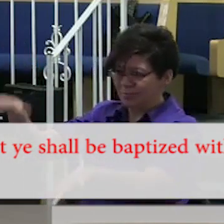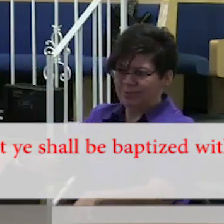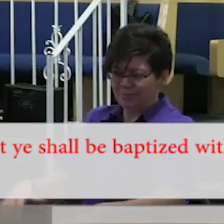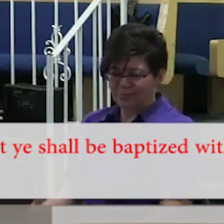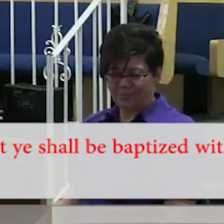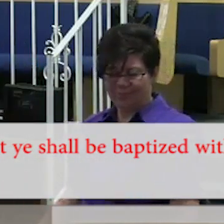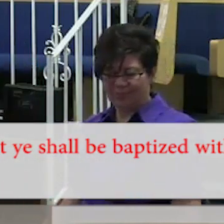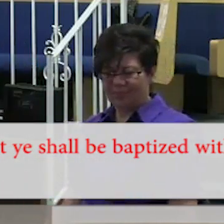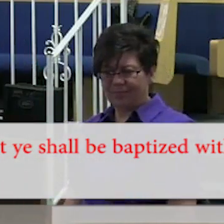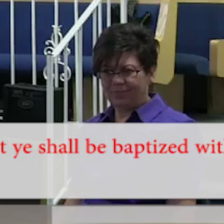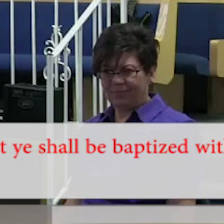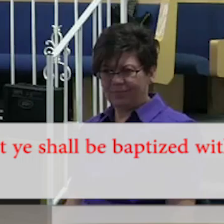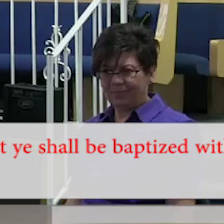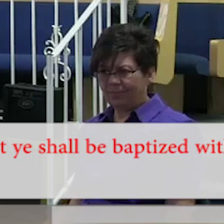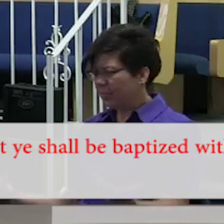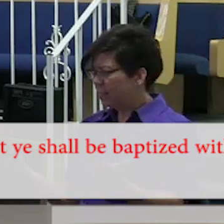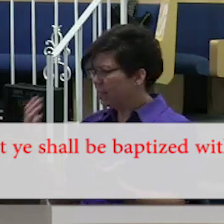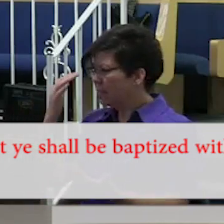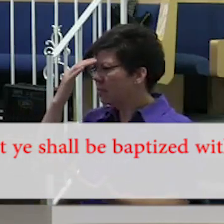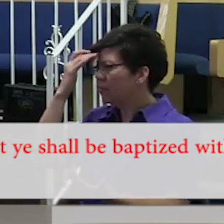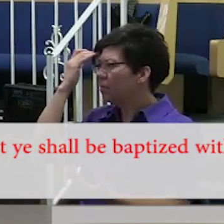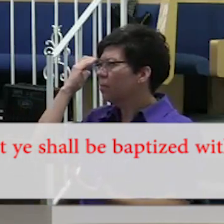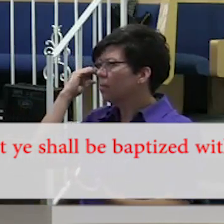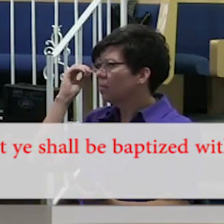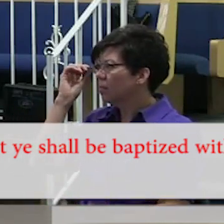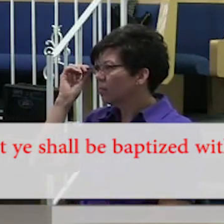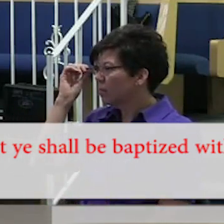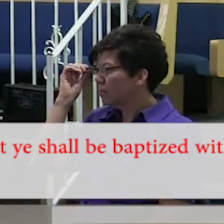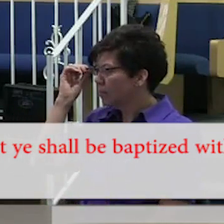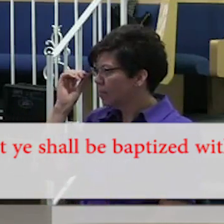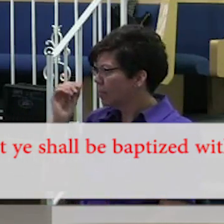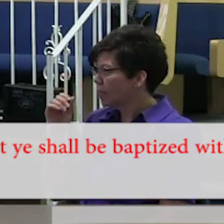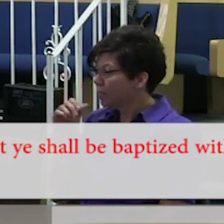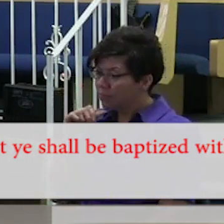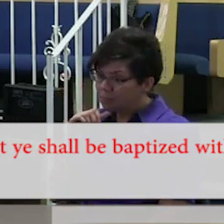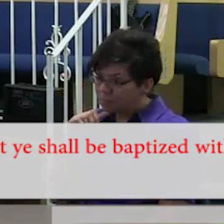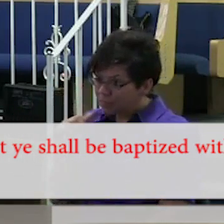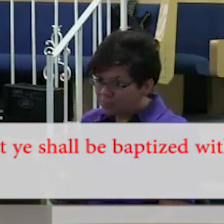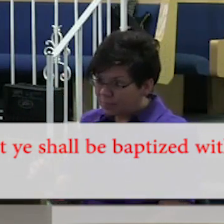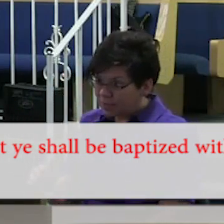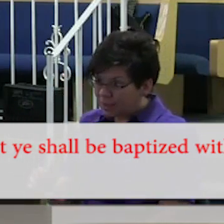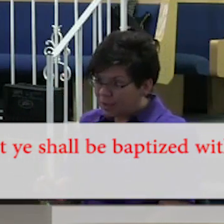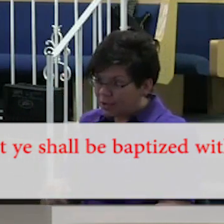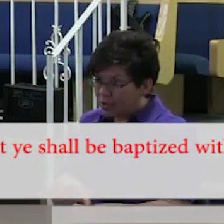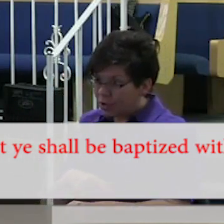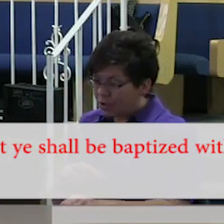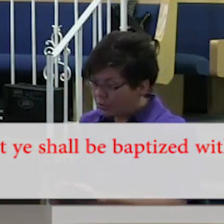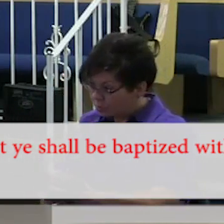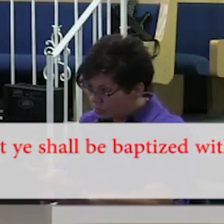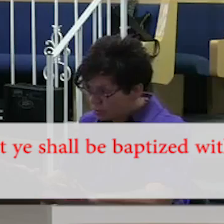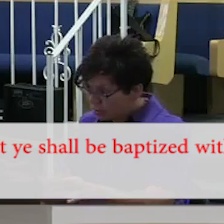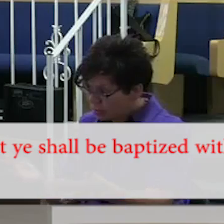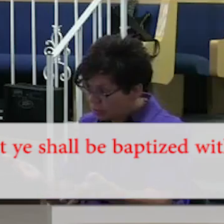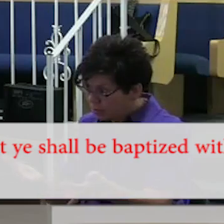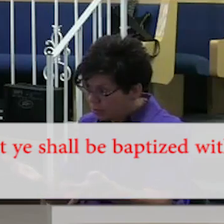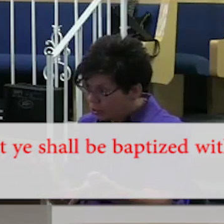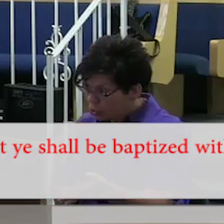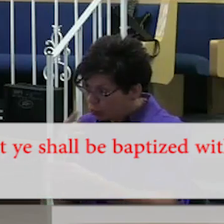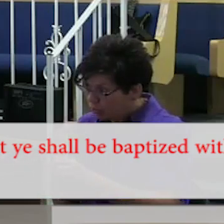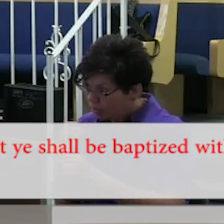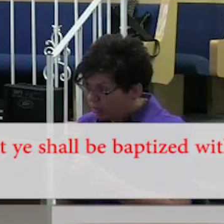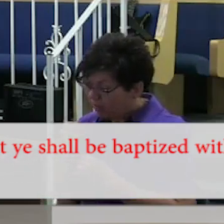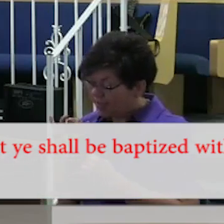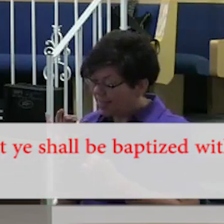Ghost not many days hence. Not very long. And you're going to receive that